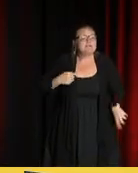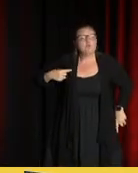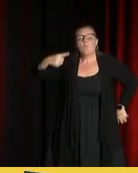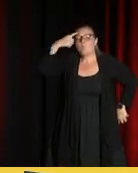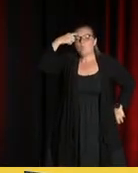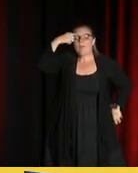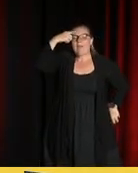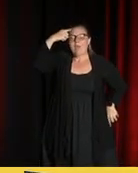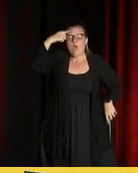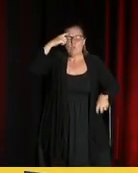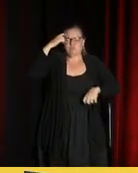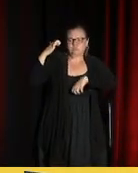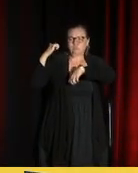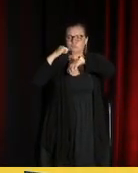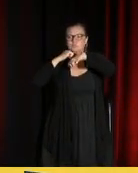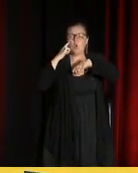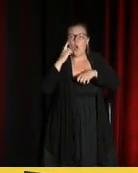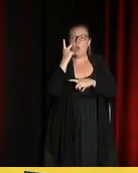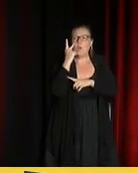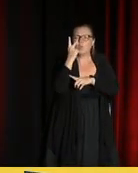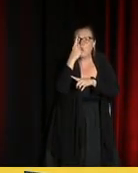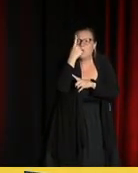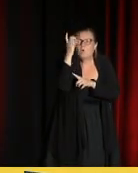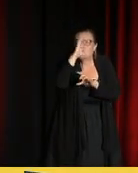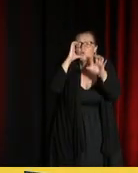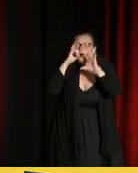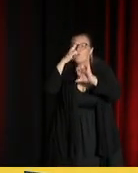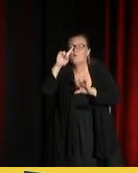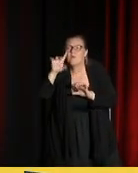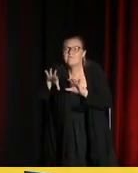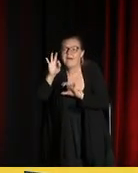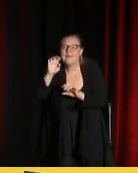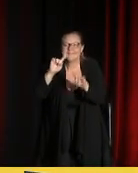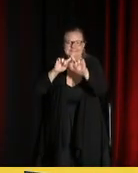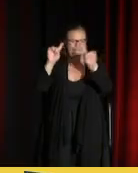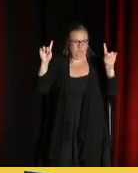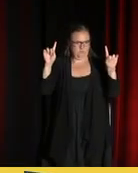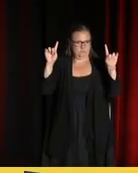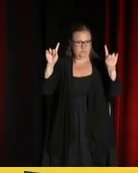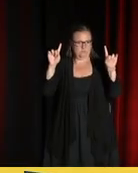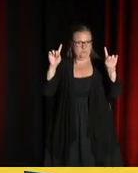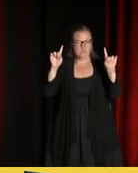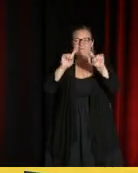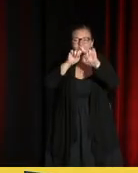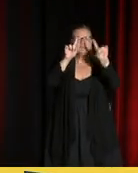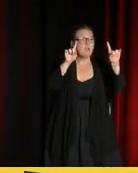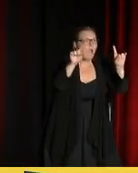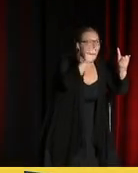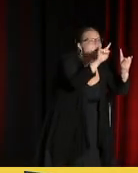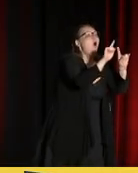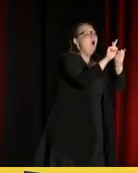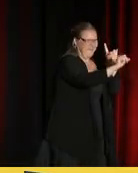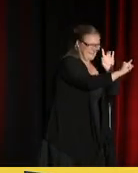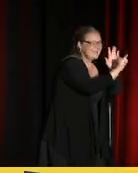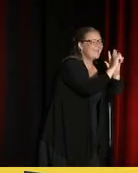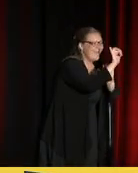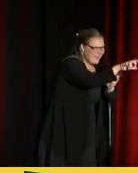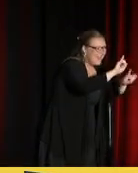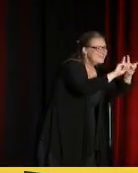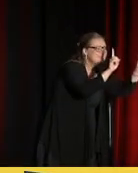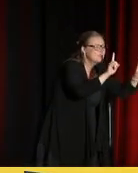are hardwired to look for differences, to identify those differences, and then to label